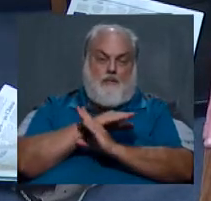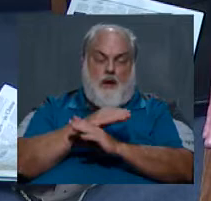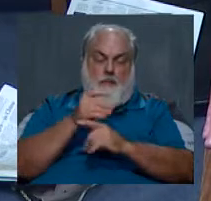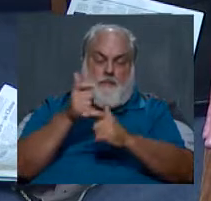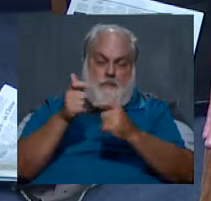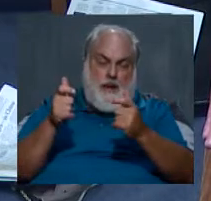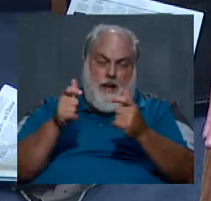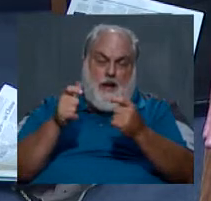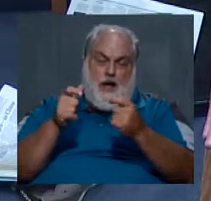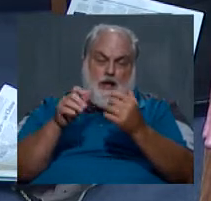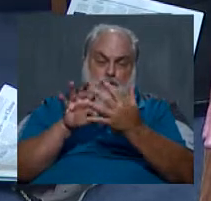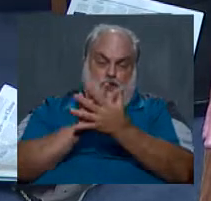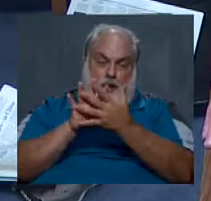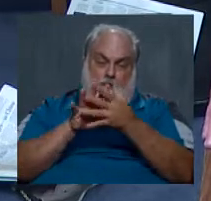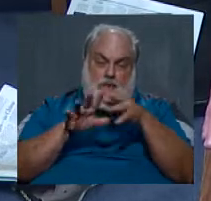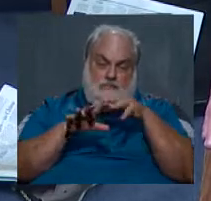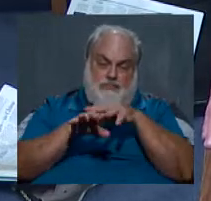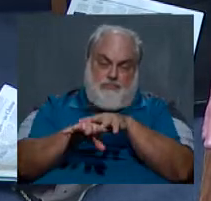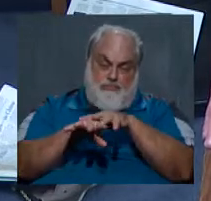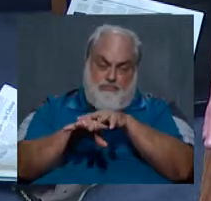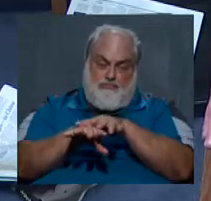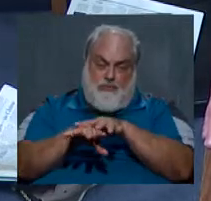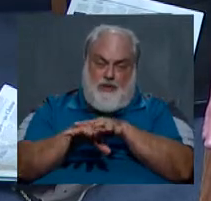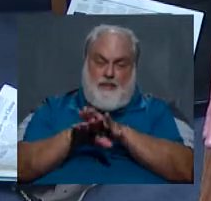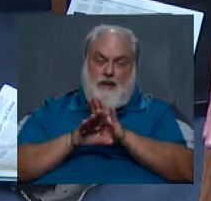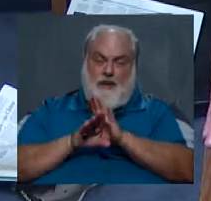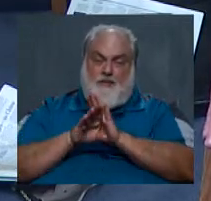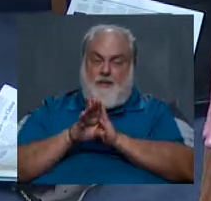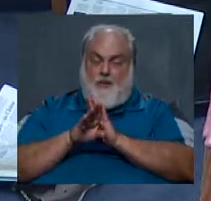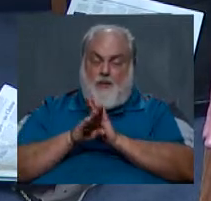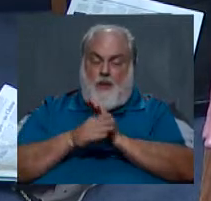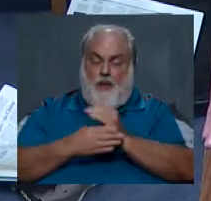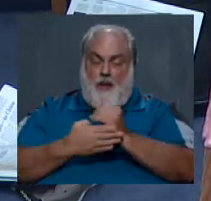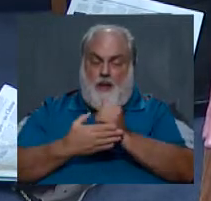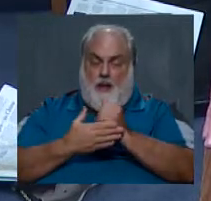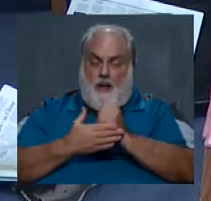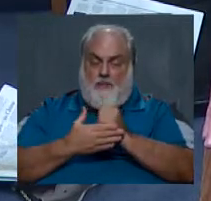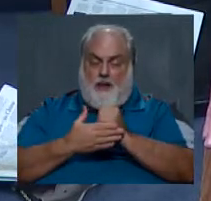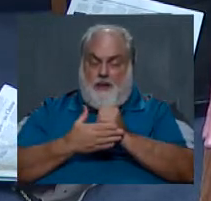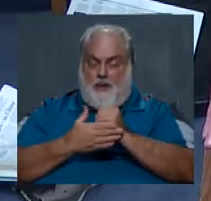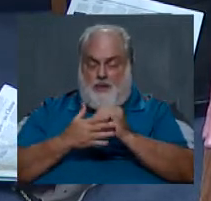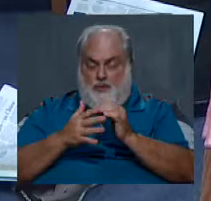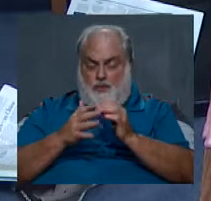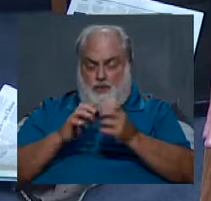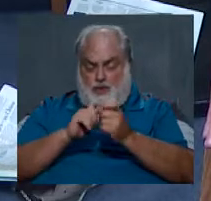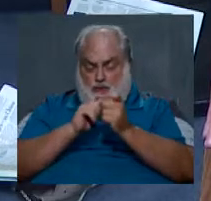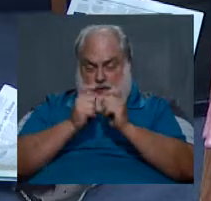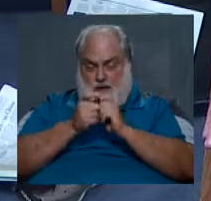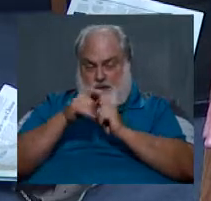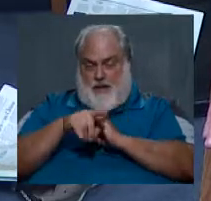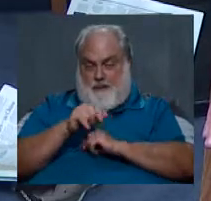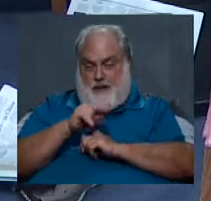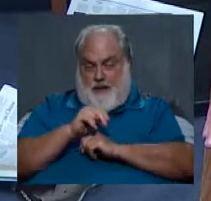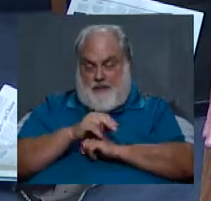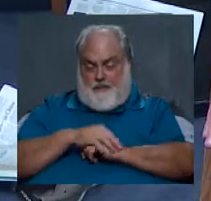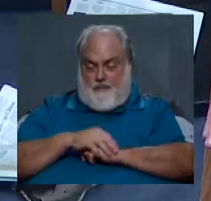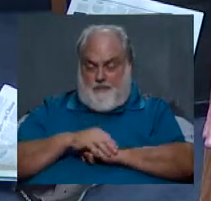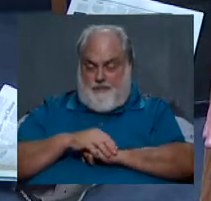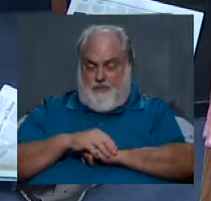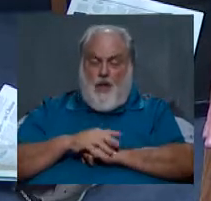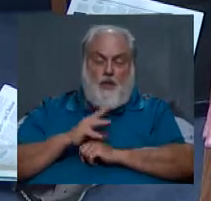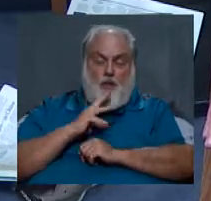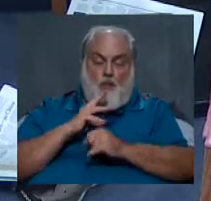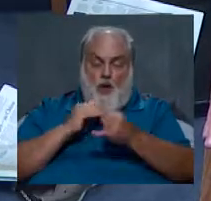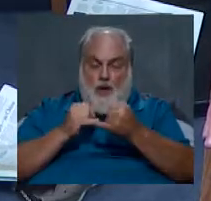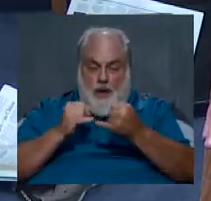traffic artery. This development would help to undermine, I think, this plan. Number two, infrastructure. The water lines, sewer lines,